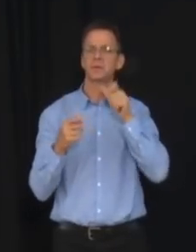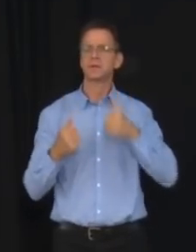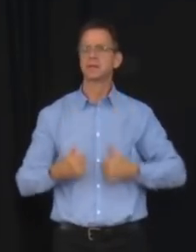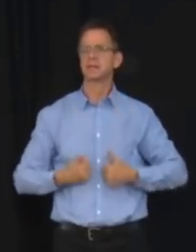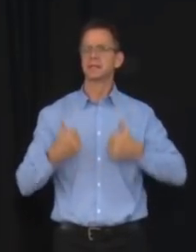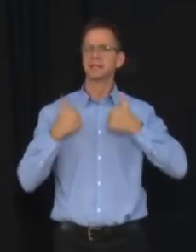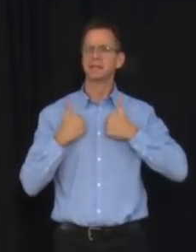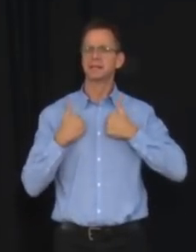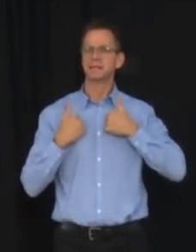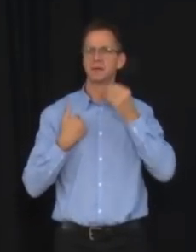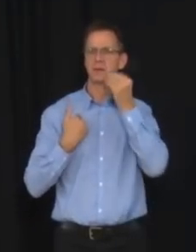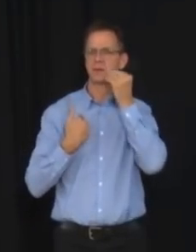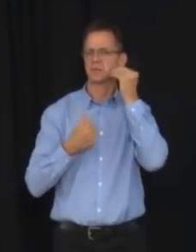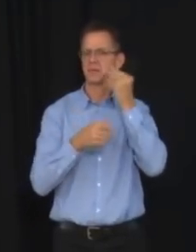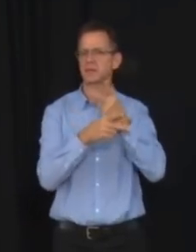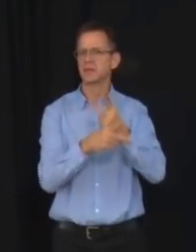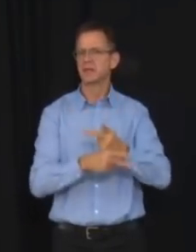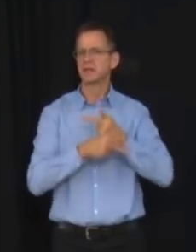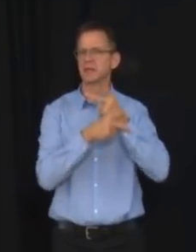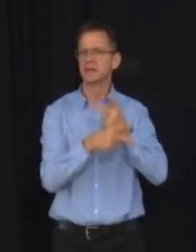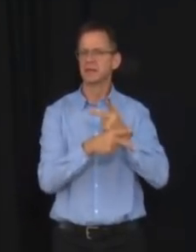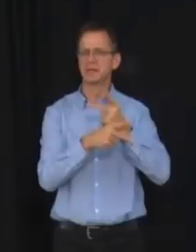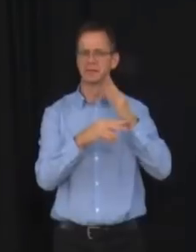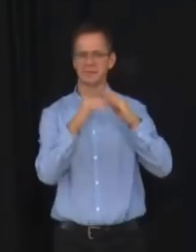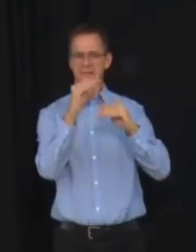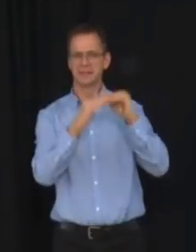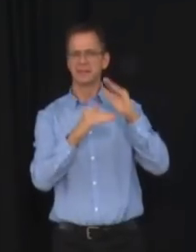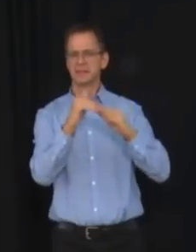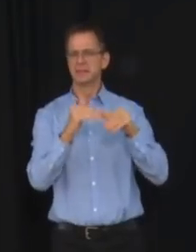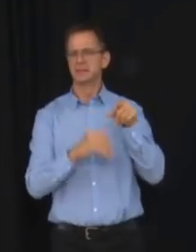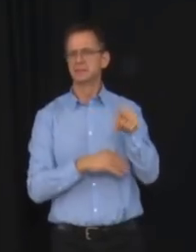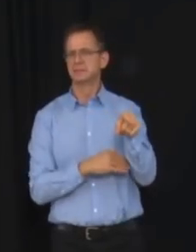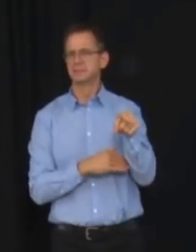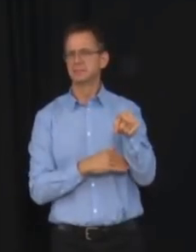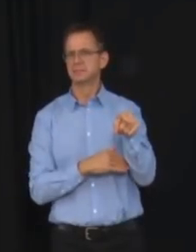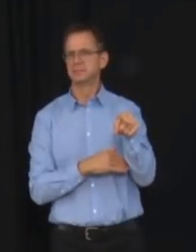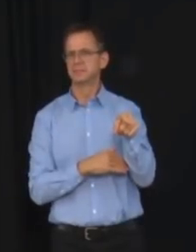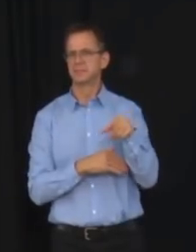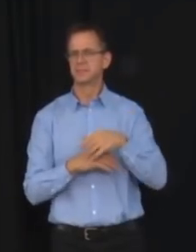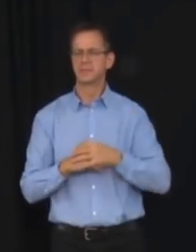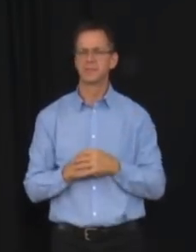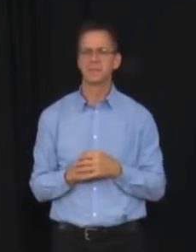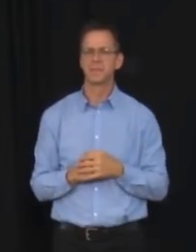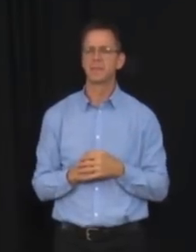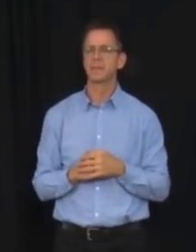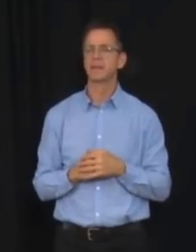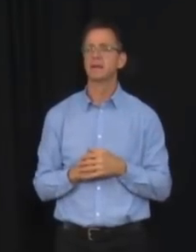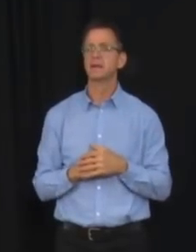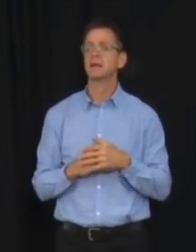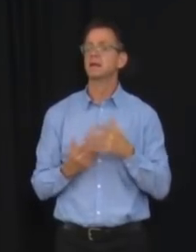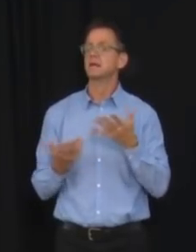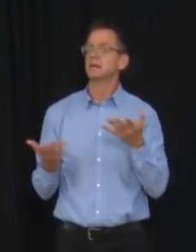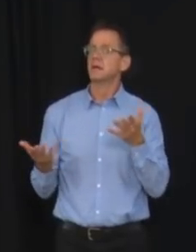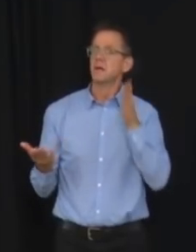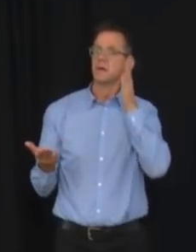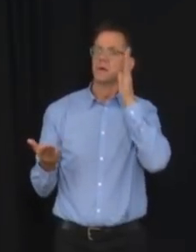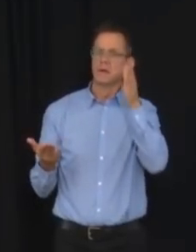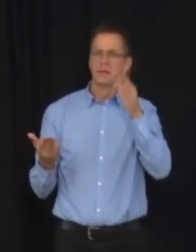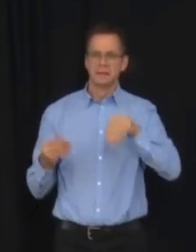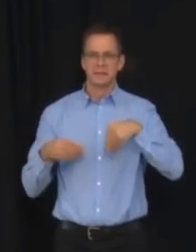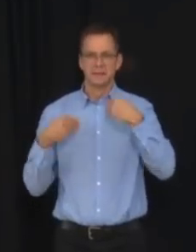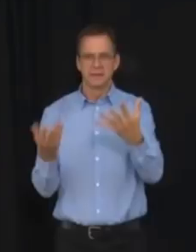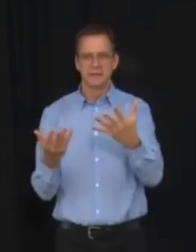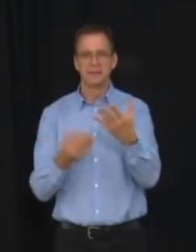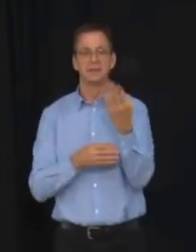Second, we'll provide $14 million to support short-term staff increases in home care